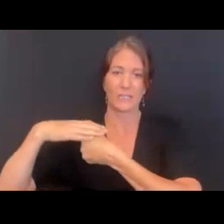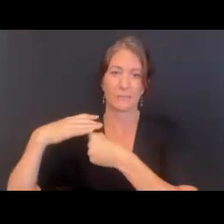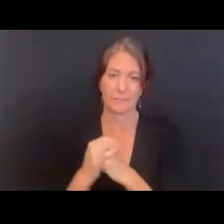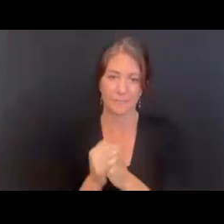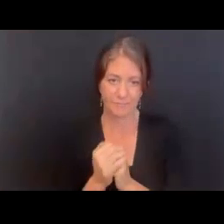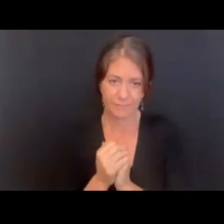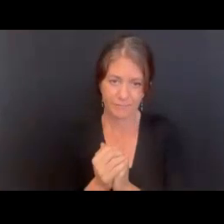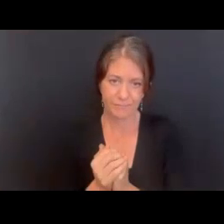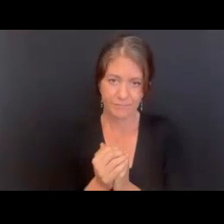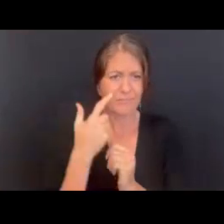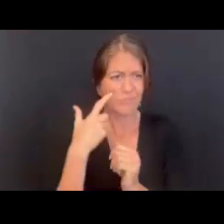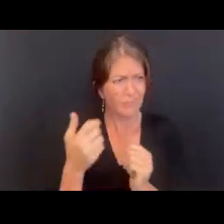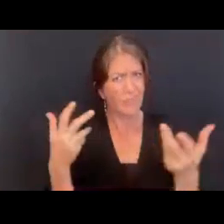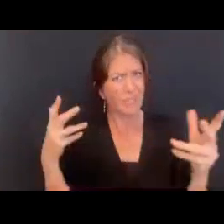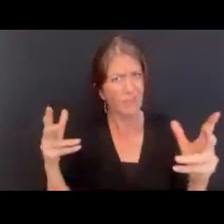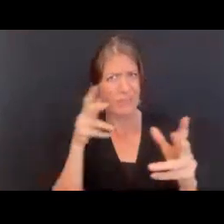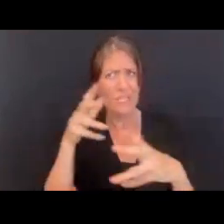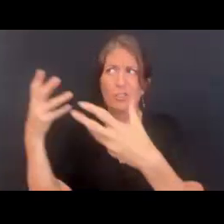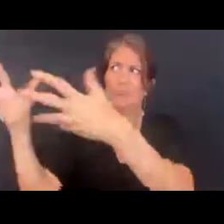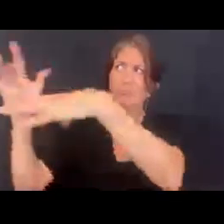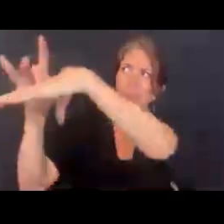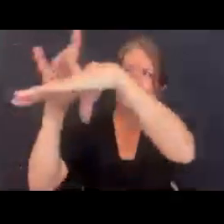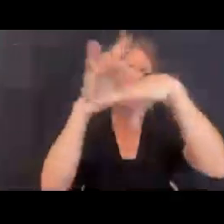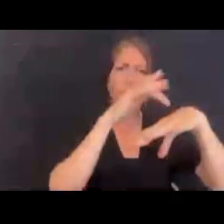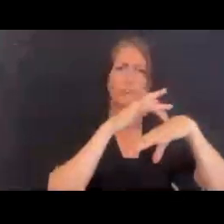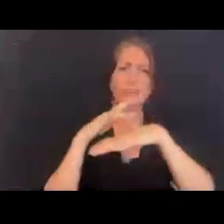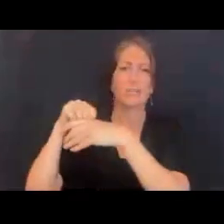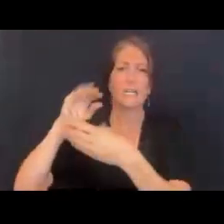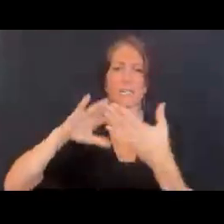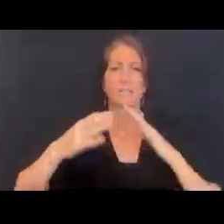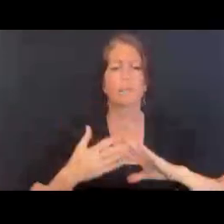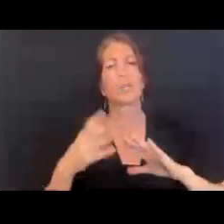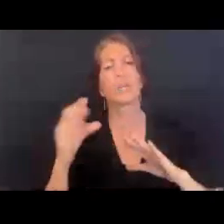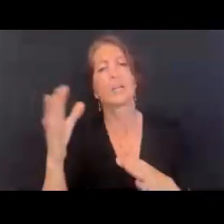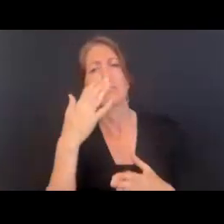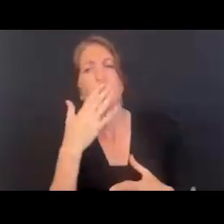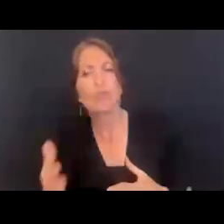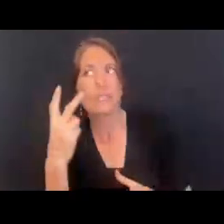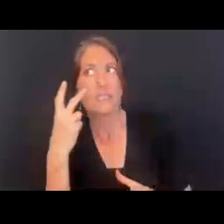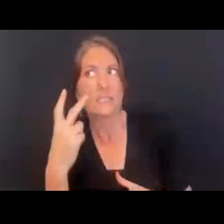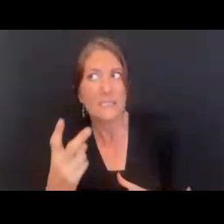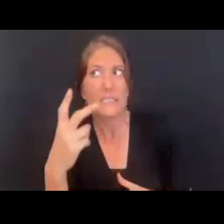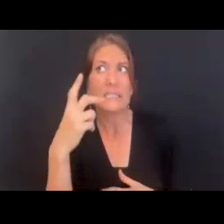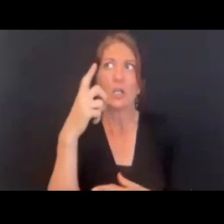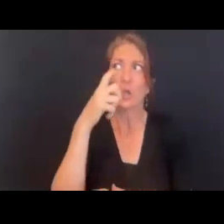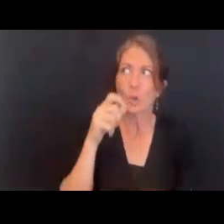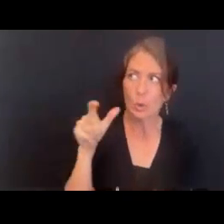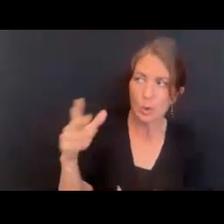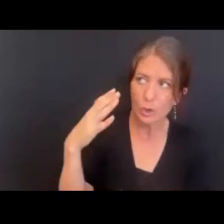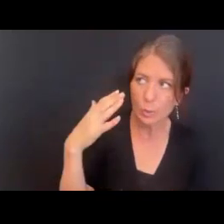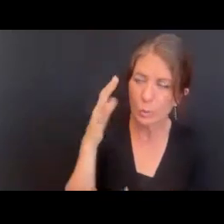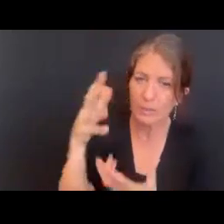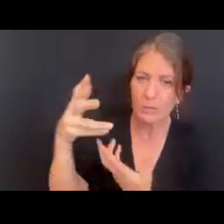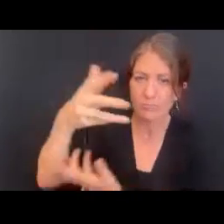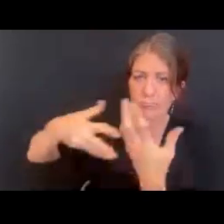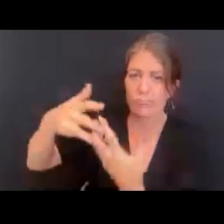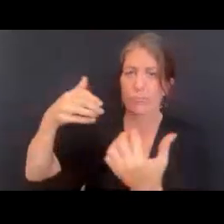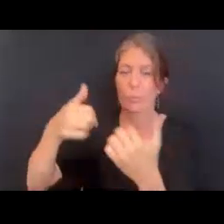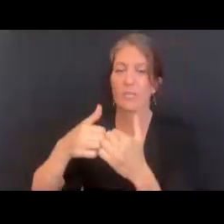the community. And it's always good to see who the community is speaking with. All of them